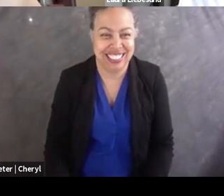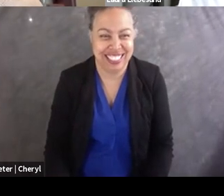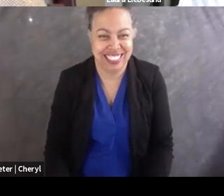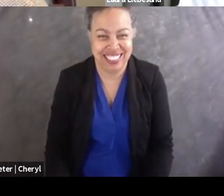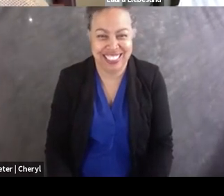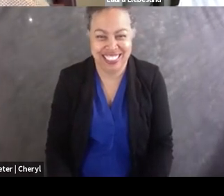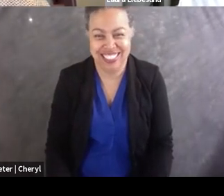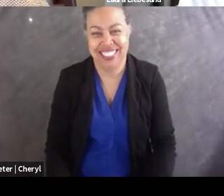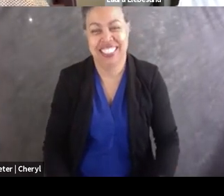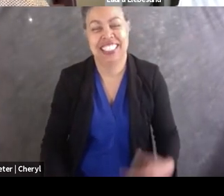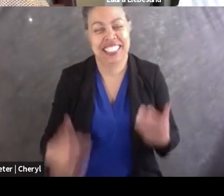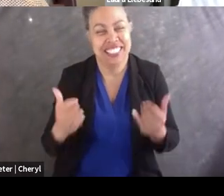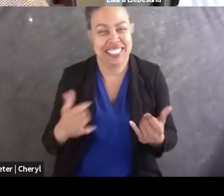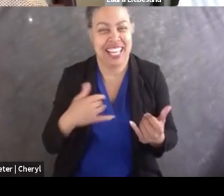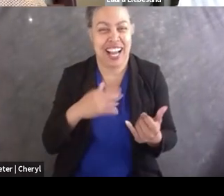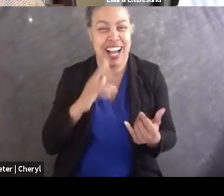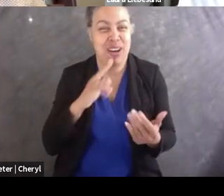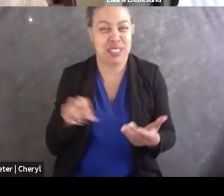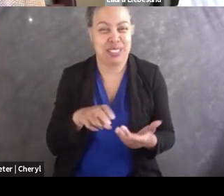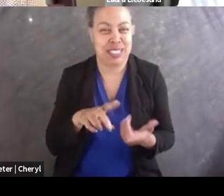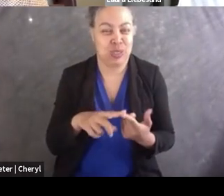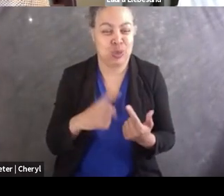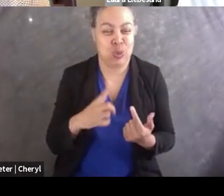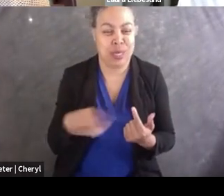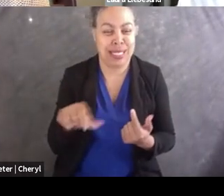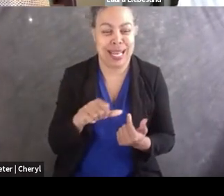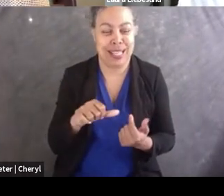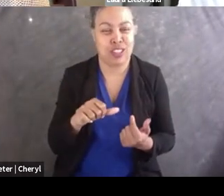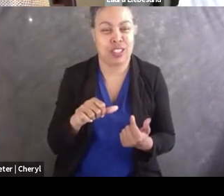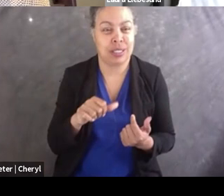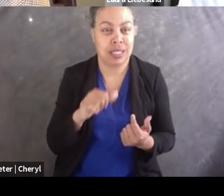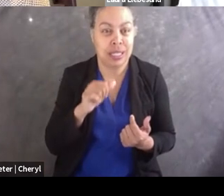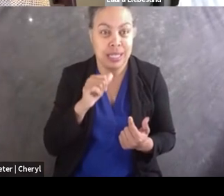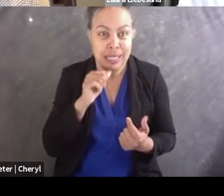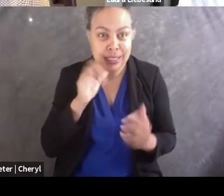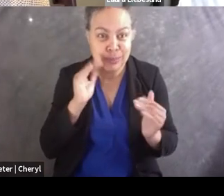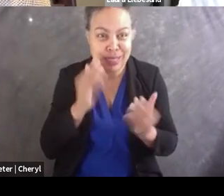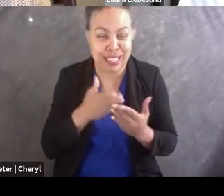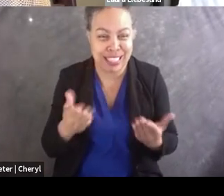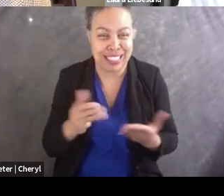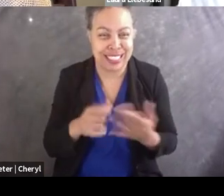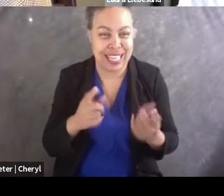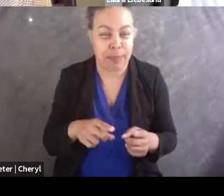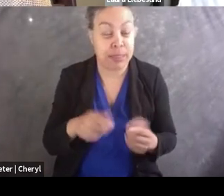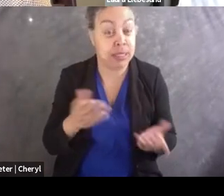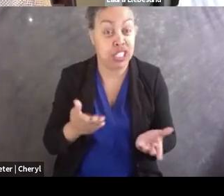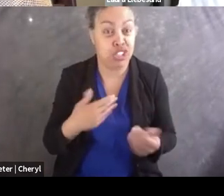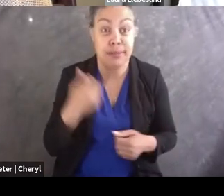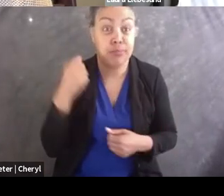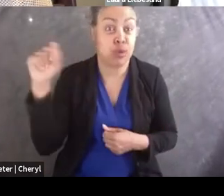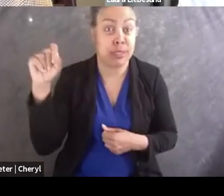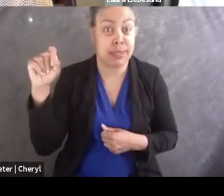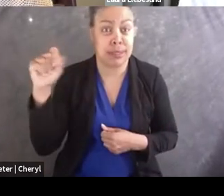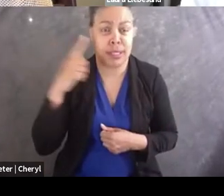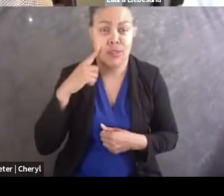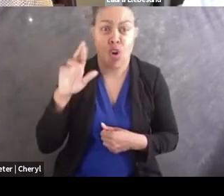And so I'm going to switch now to, you know, one of the other unexpected things that we had here were the protests for the period of racial